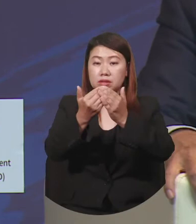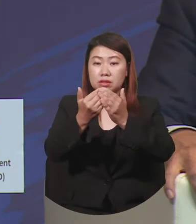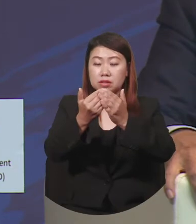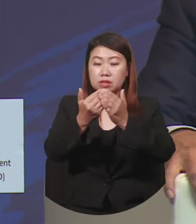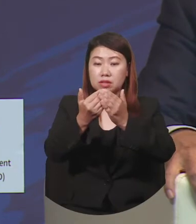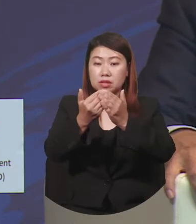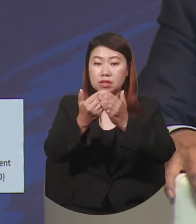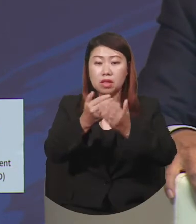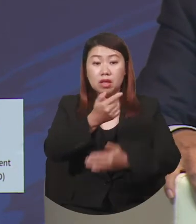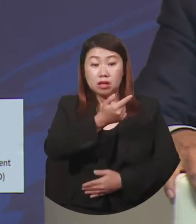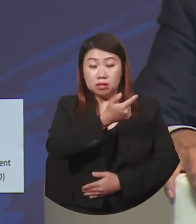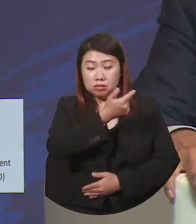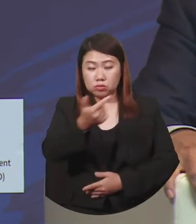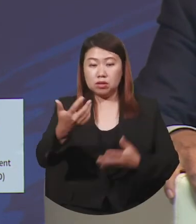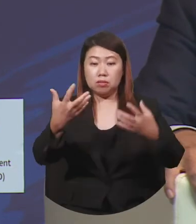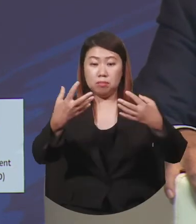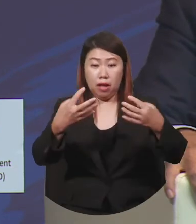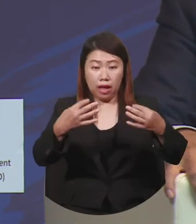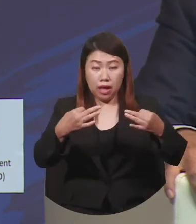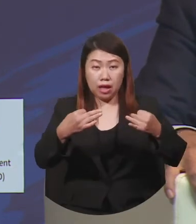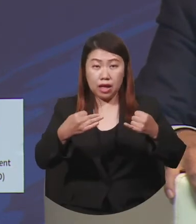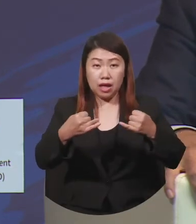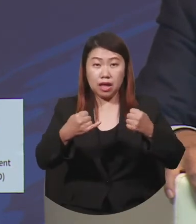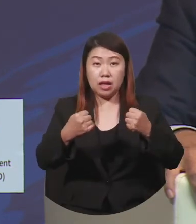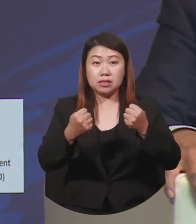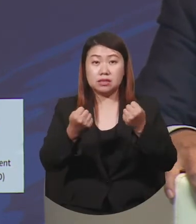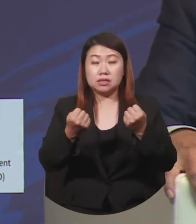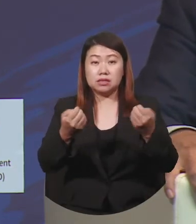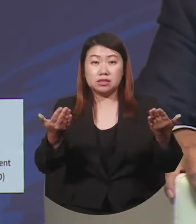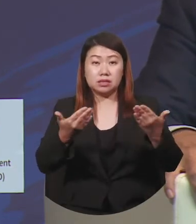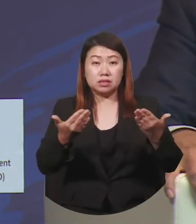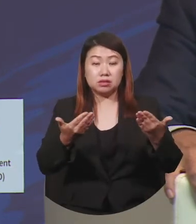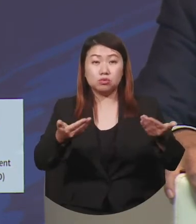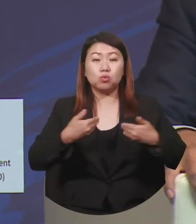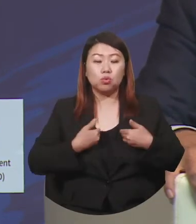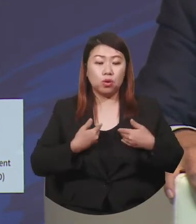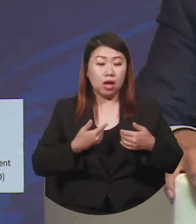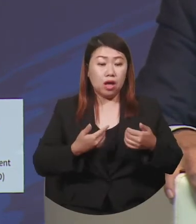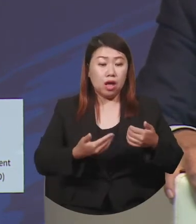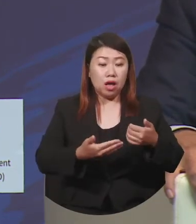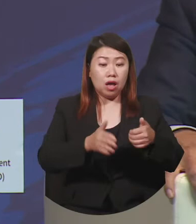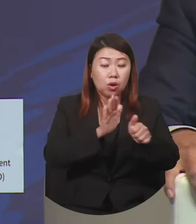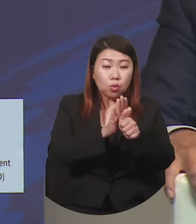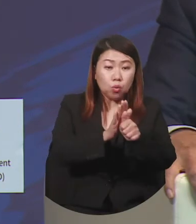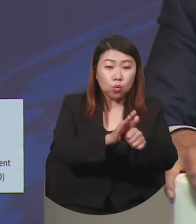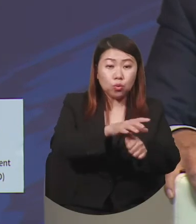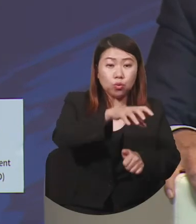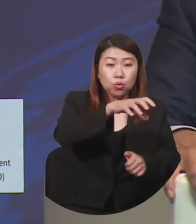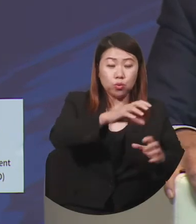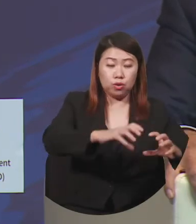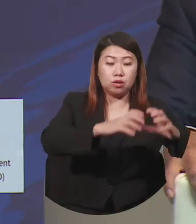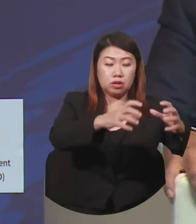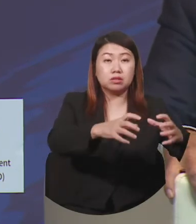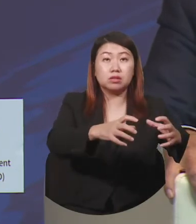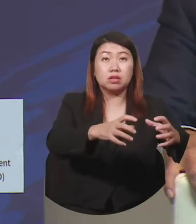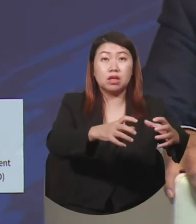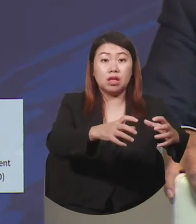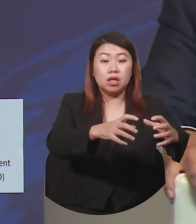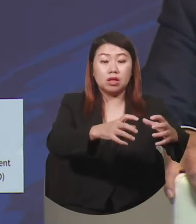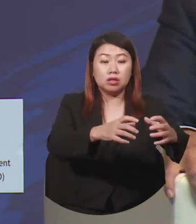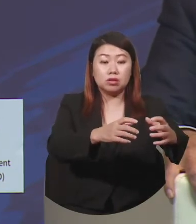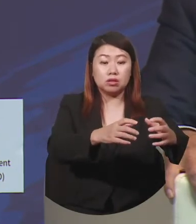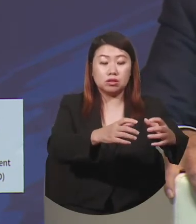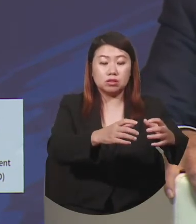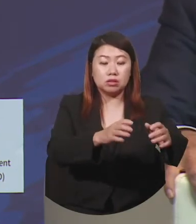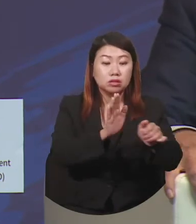a few major donors actually shut down their aid agencies or heavily control what they were doing around